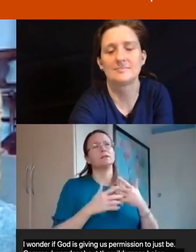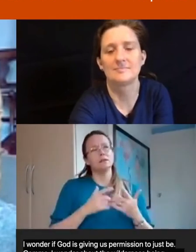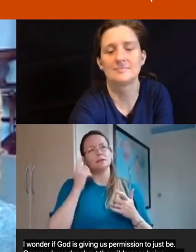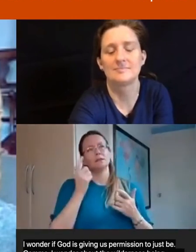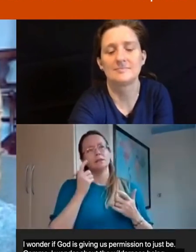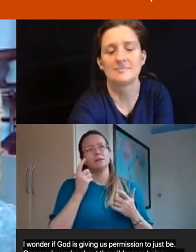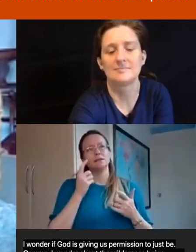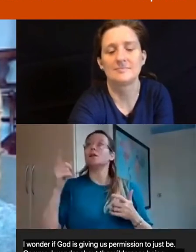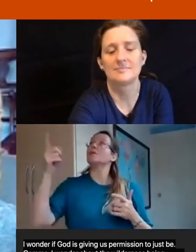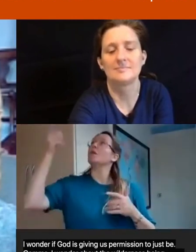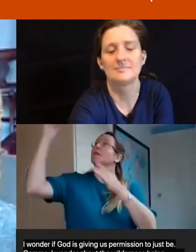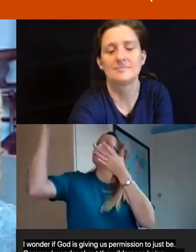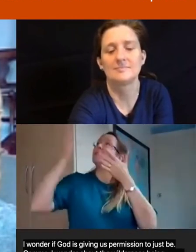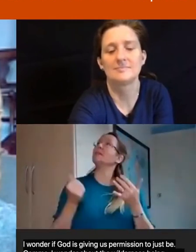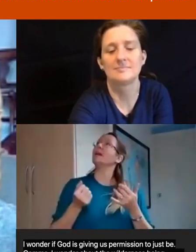the wilderness.